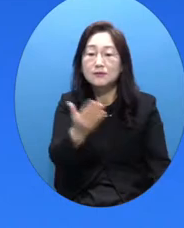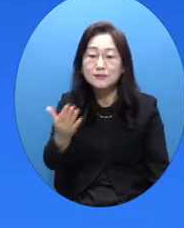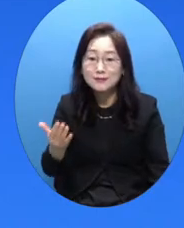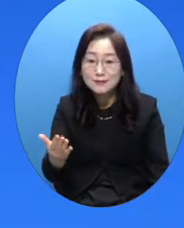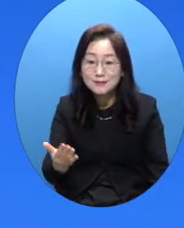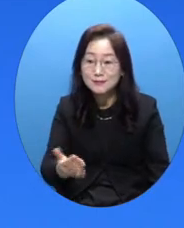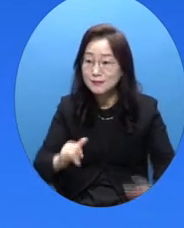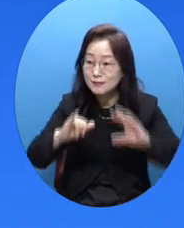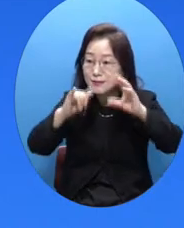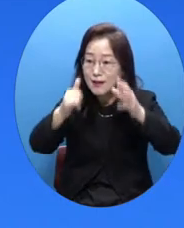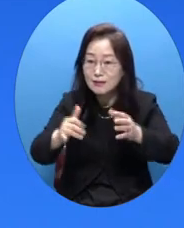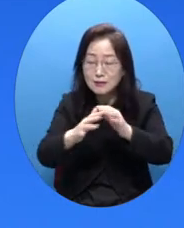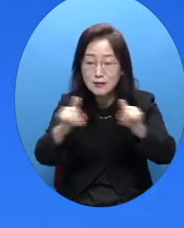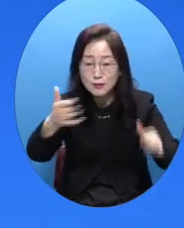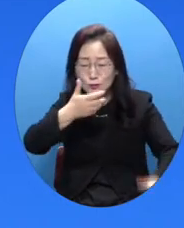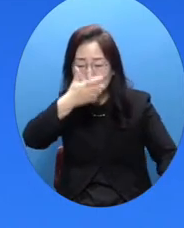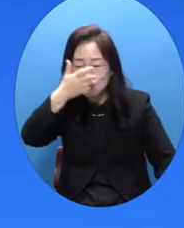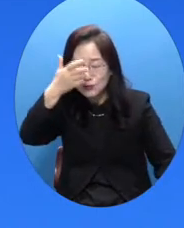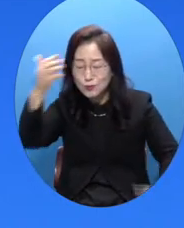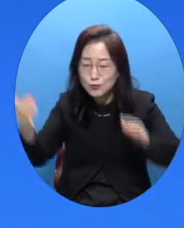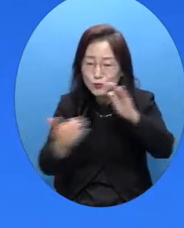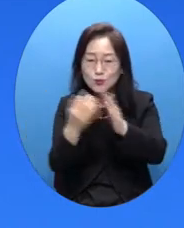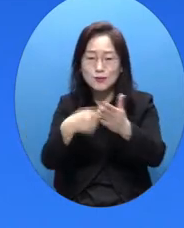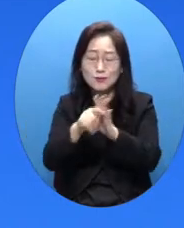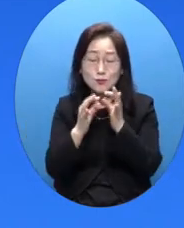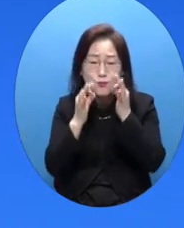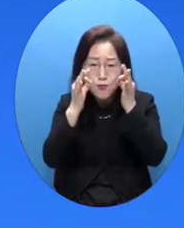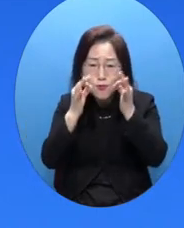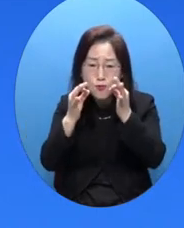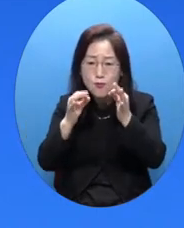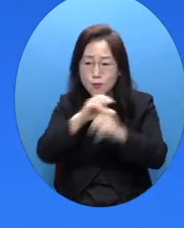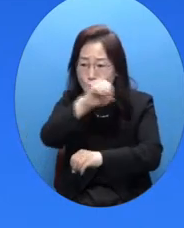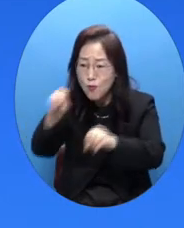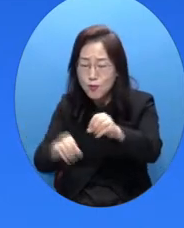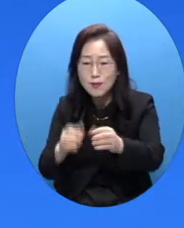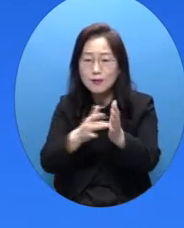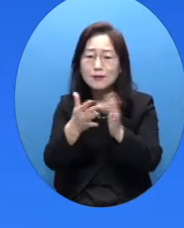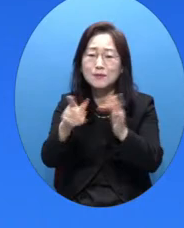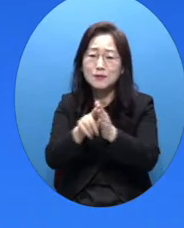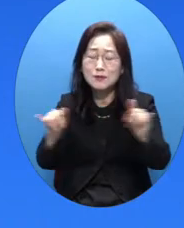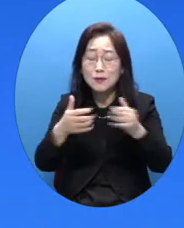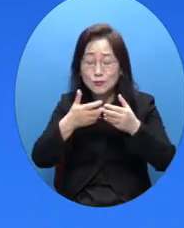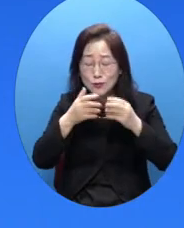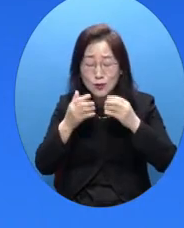singer groups across the globe worldly people